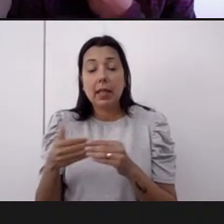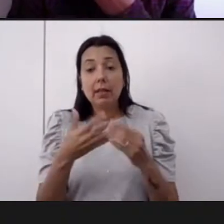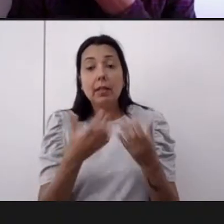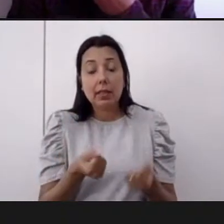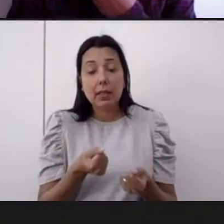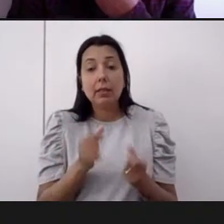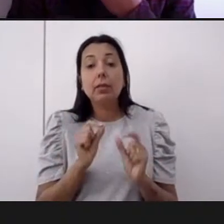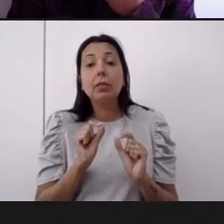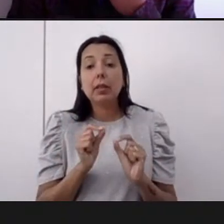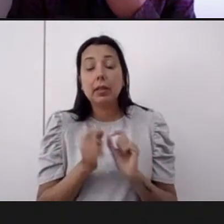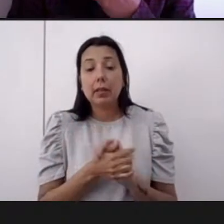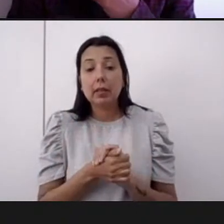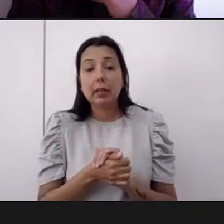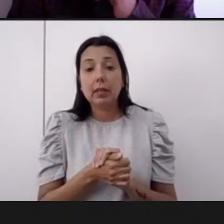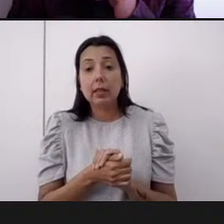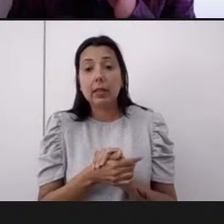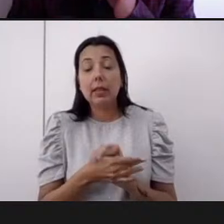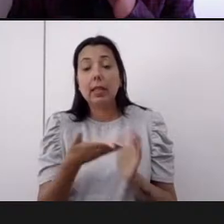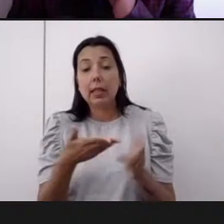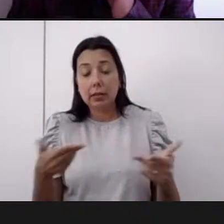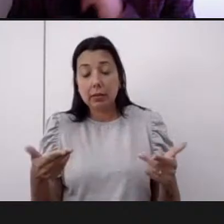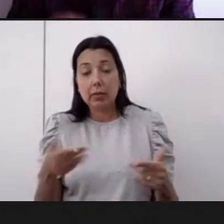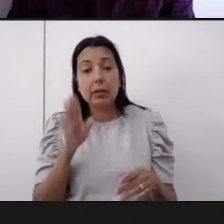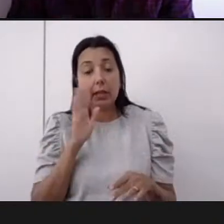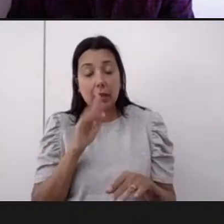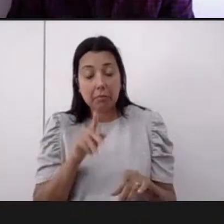of public policies